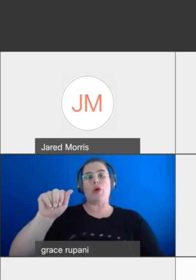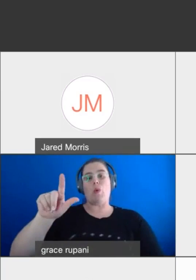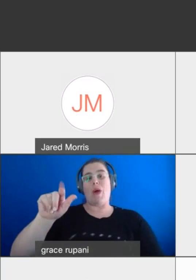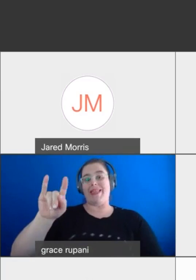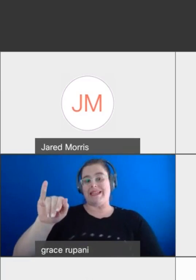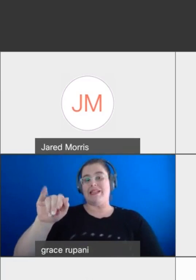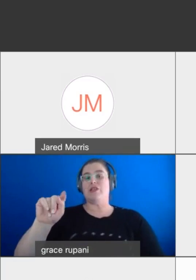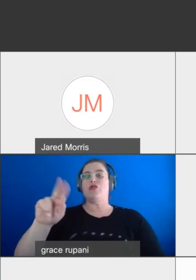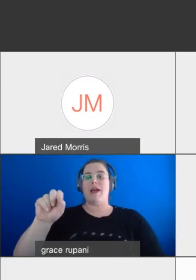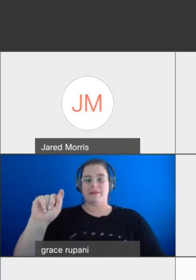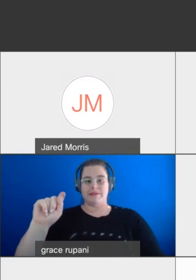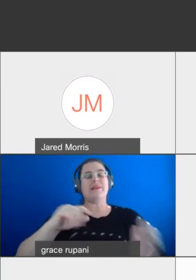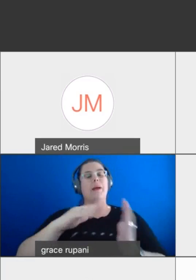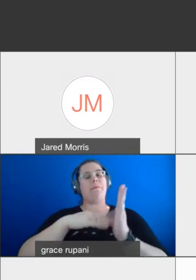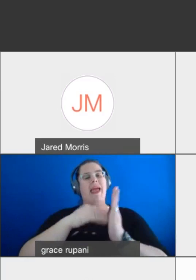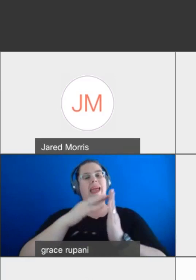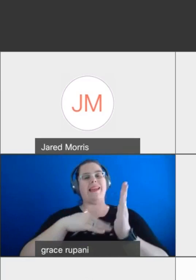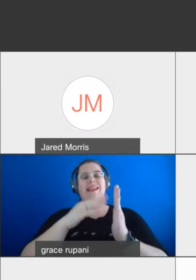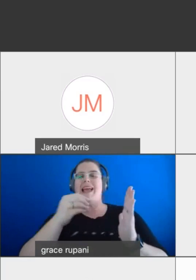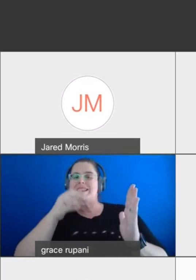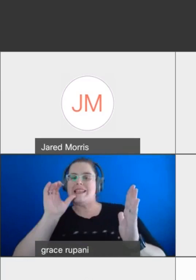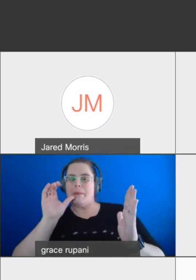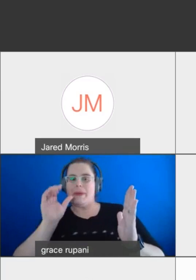as I said, we have ours, the